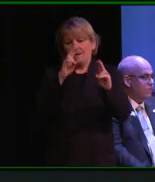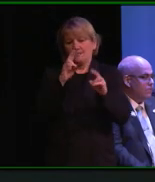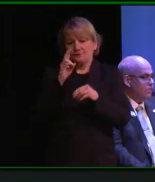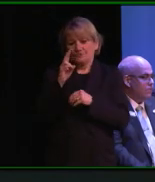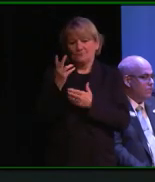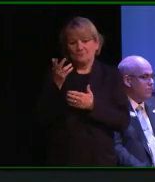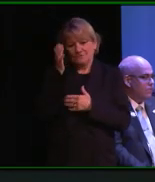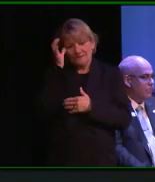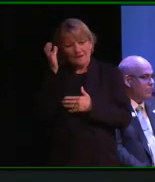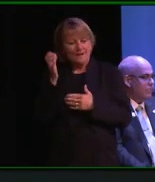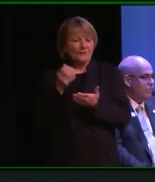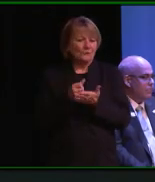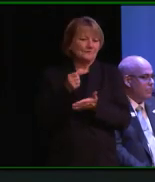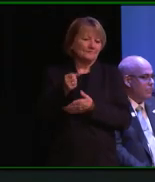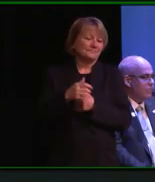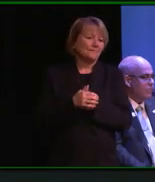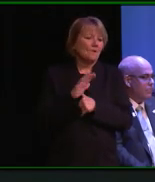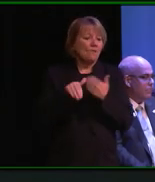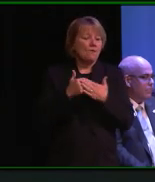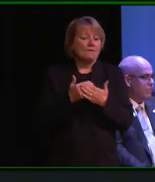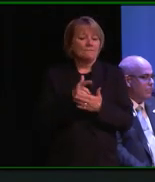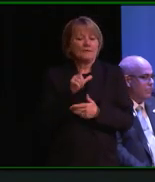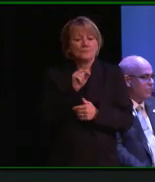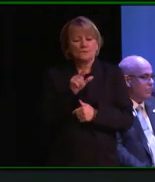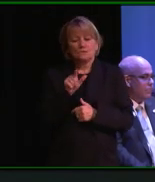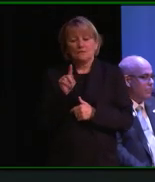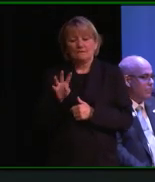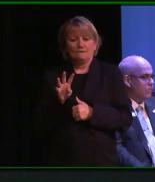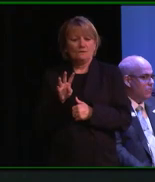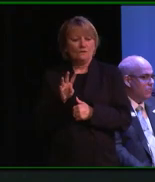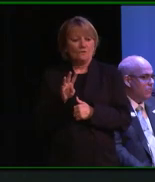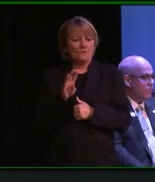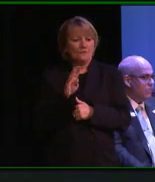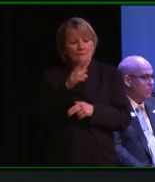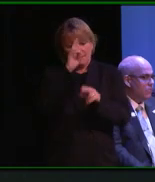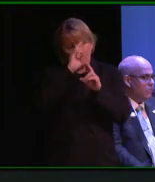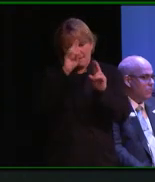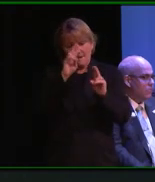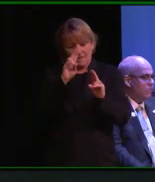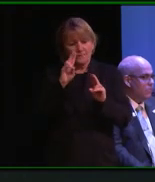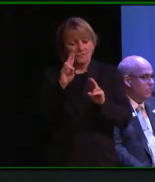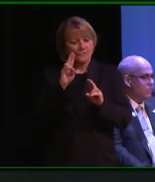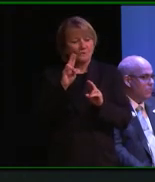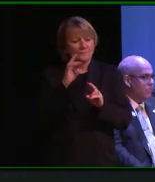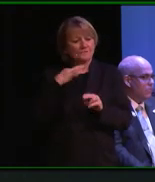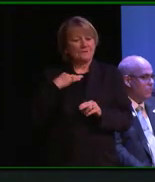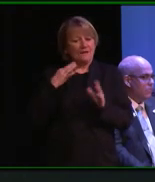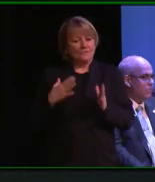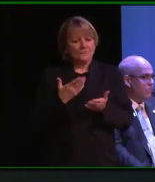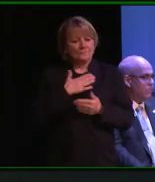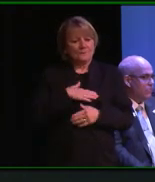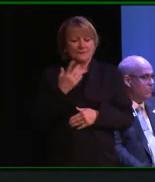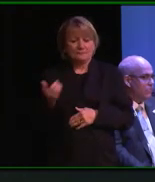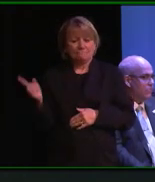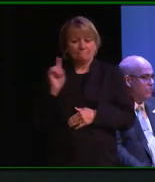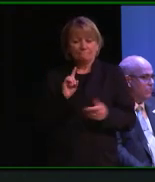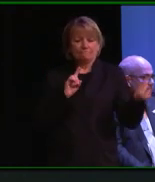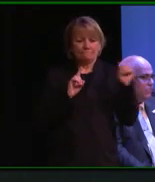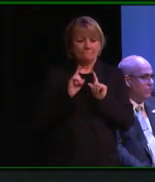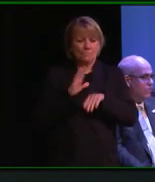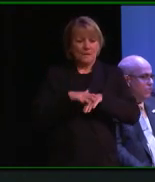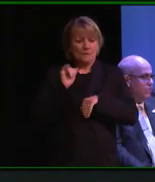Scholars. Would all of our 2024 Commonwealth Honors Scholars, if you're able, please join me on the stage as I call your